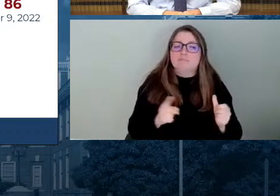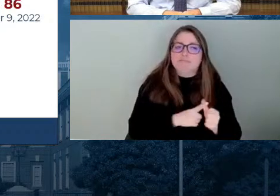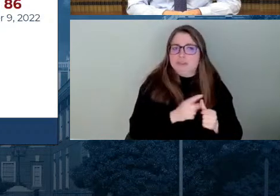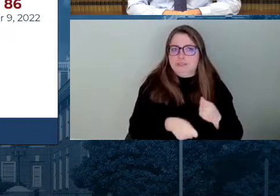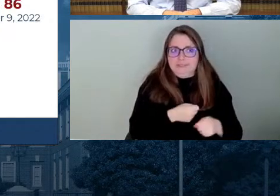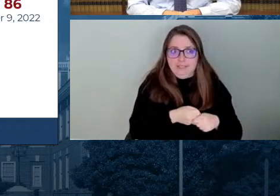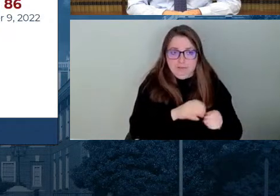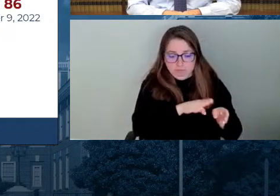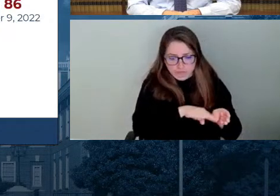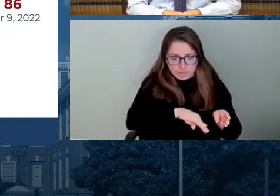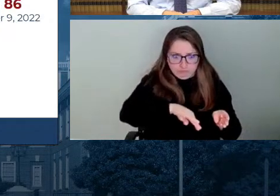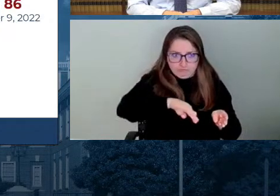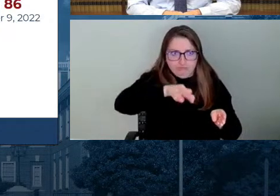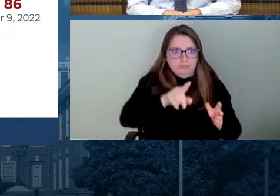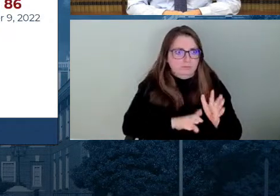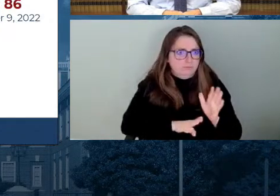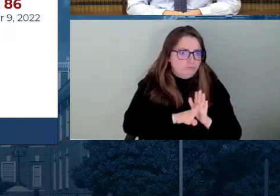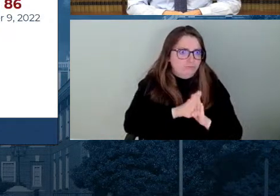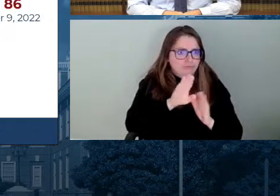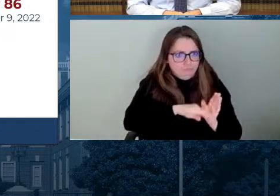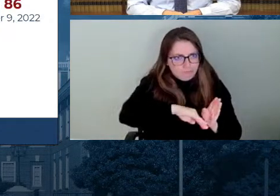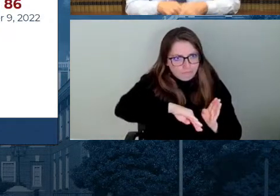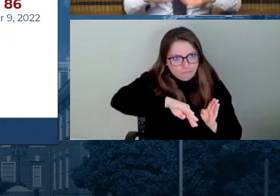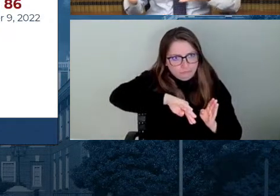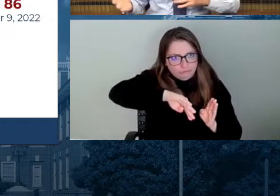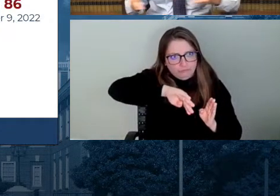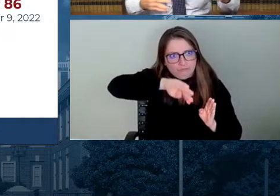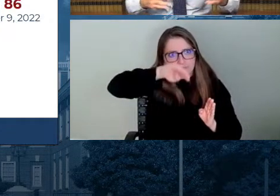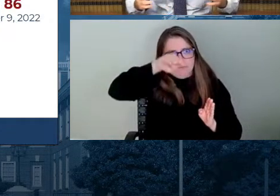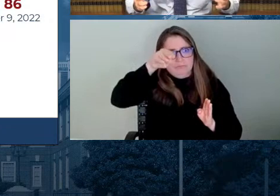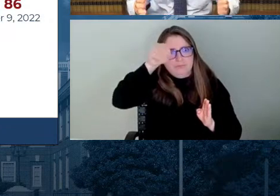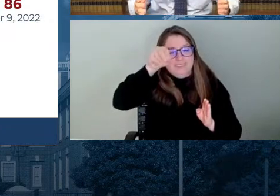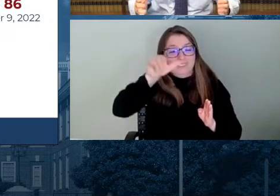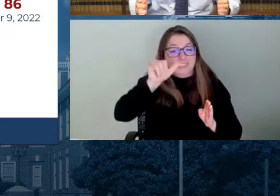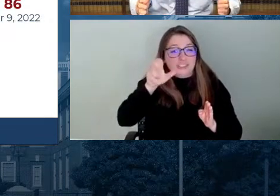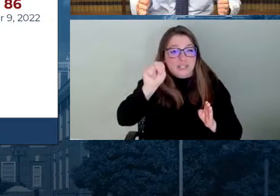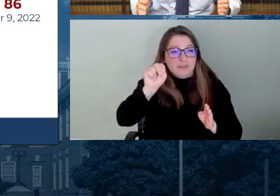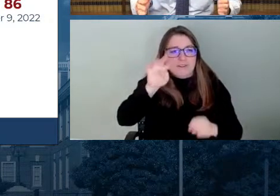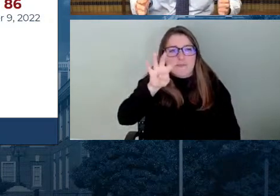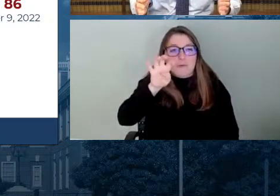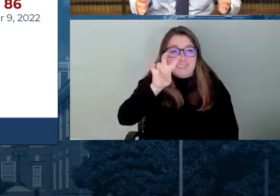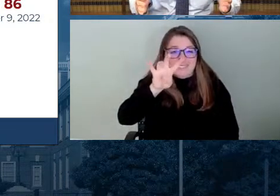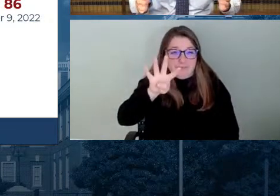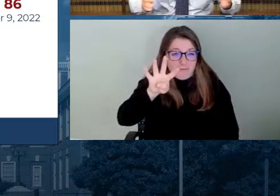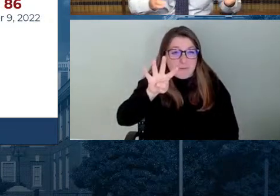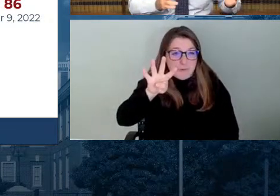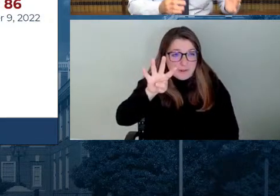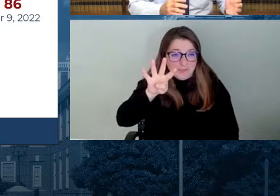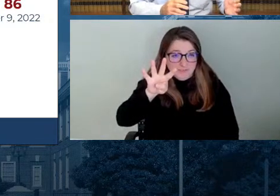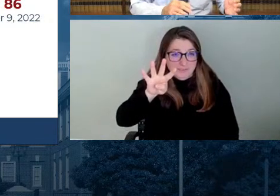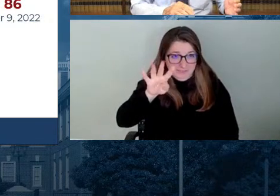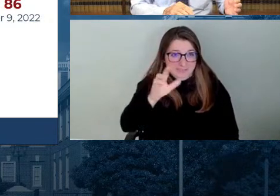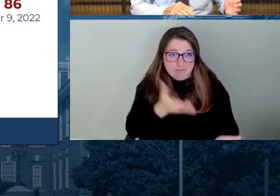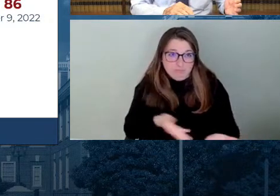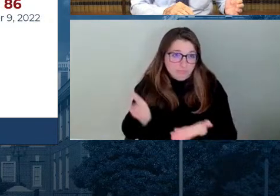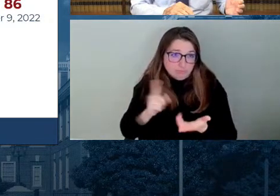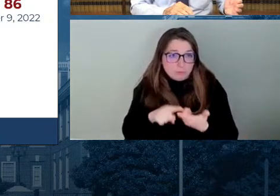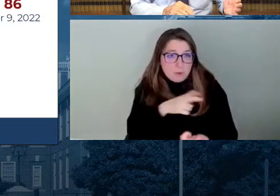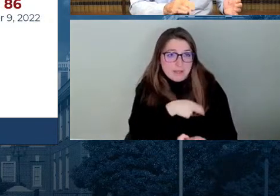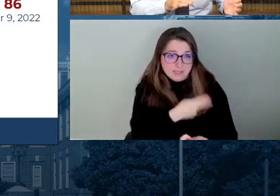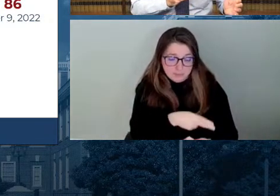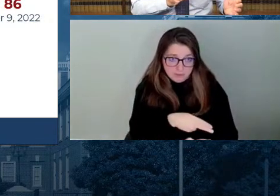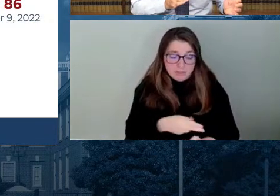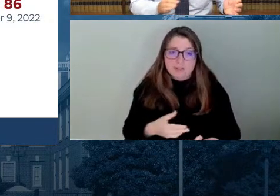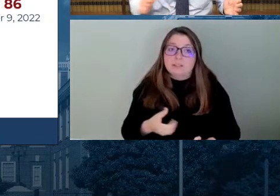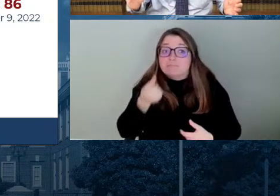of 2021 at 474. Remember, lots of other things going on in the hospitals at that time, different from any